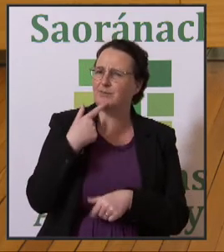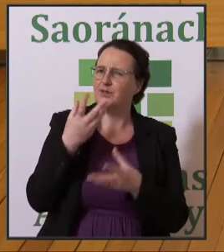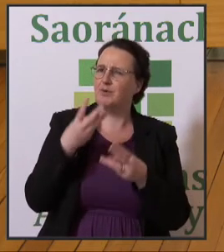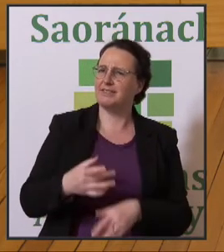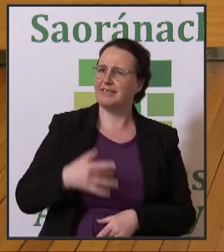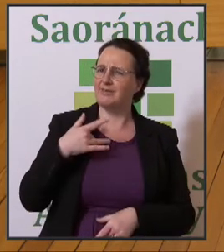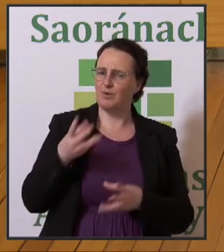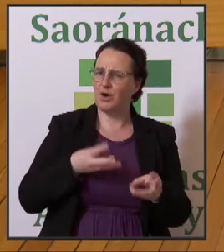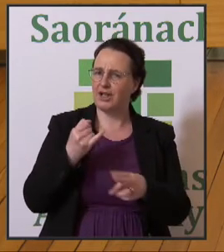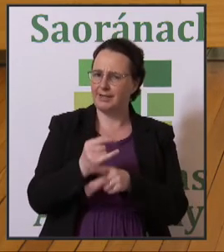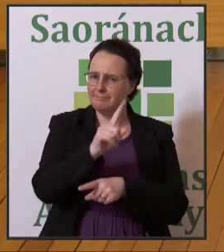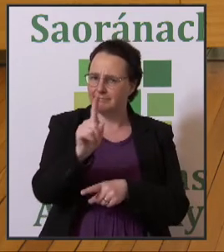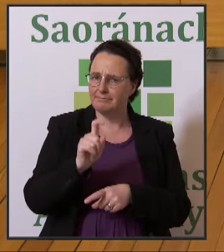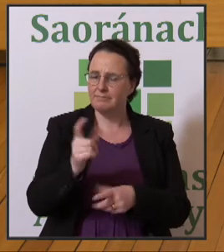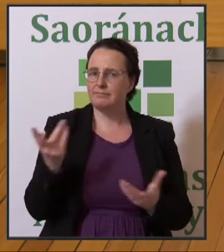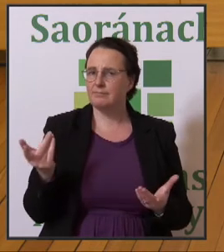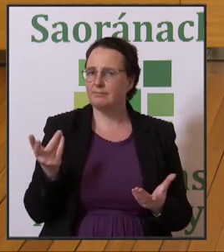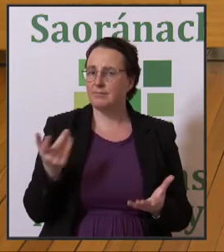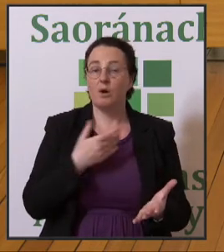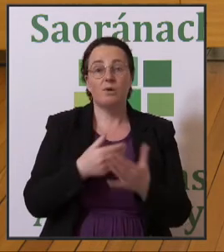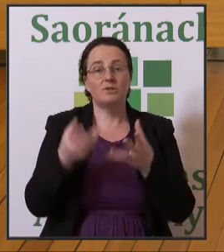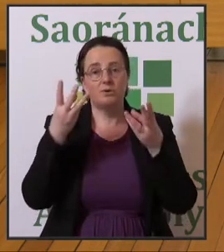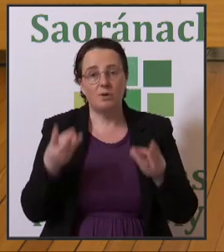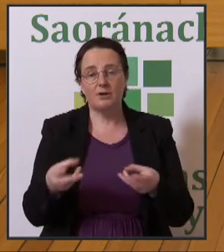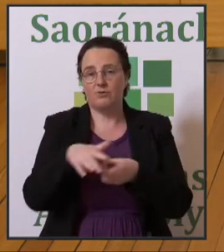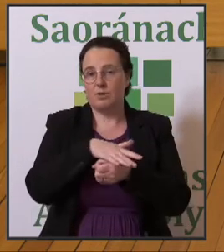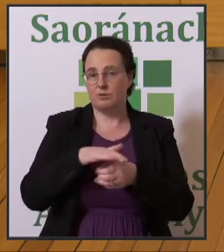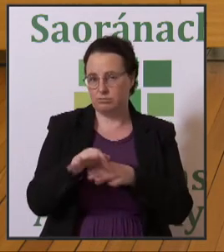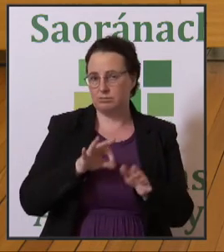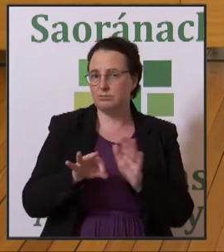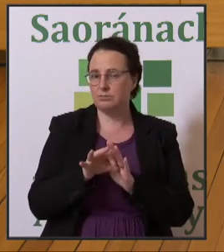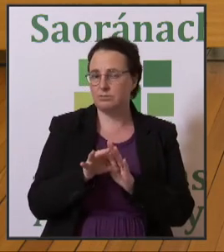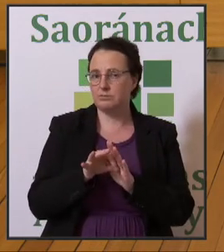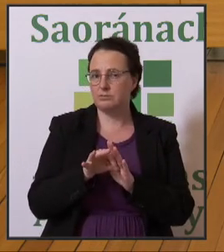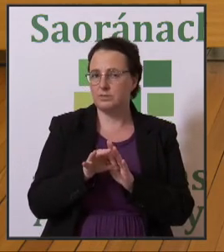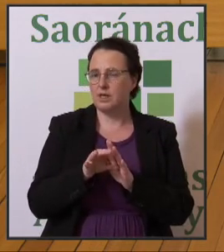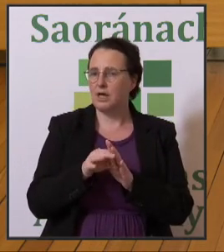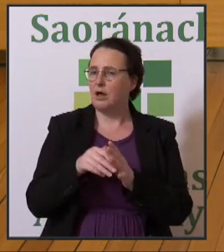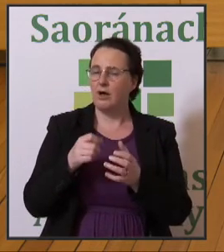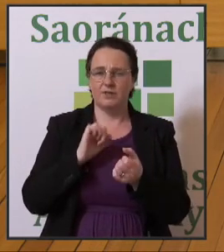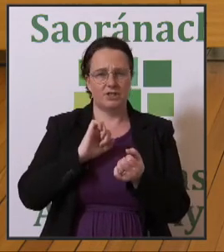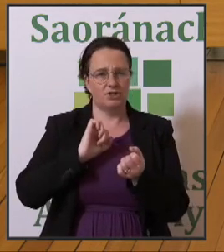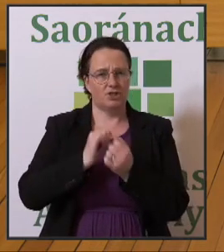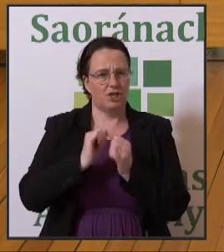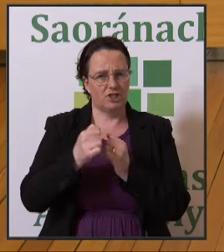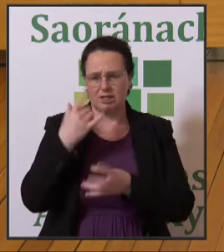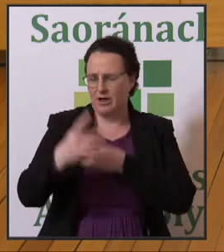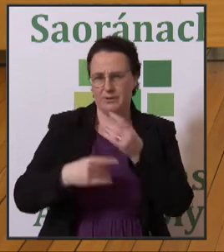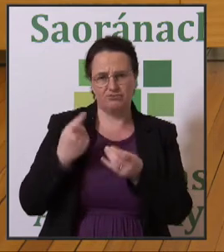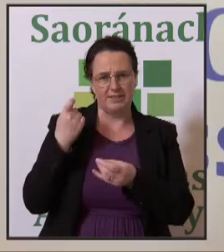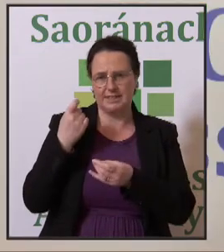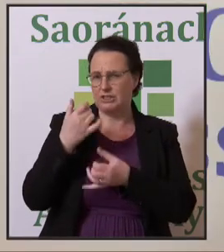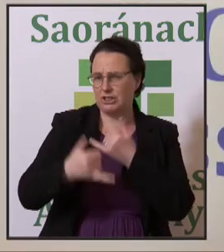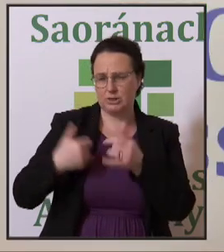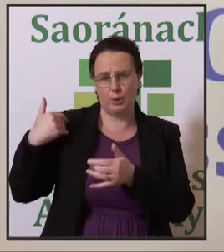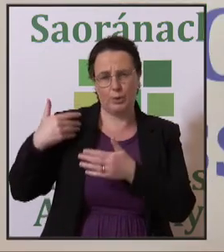live and work in? What do you want from a local government? The pace of change in recent decades has been extraordinary.